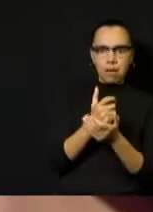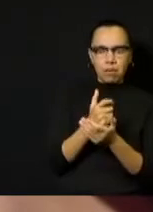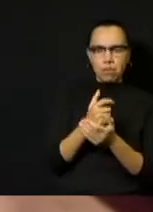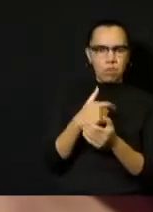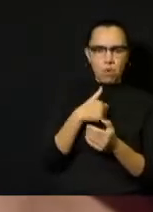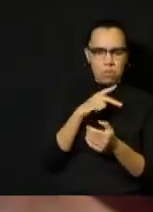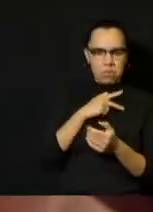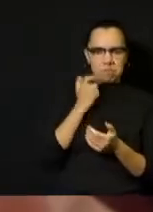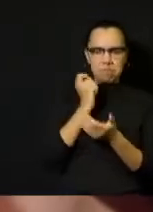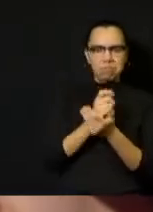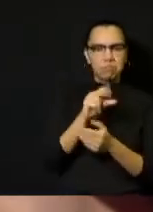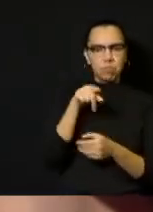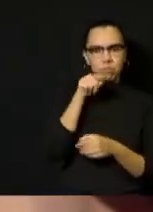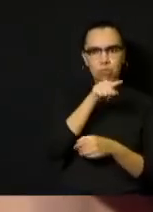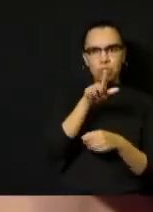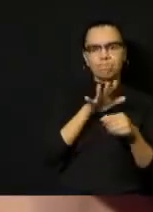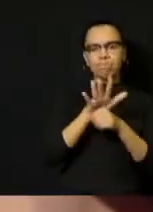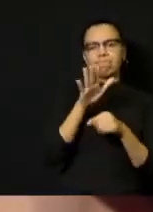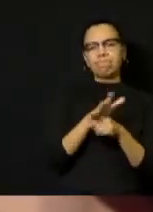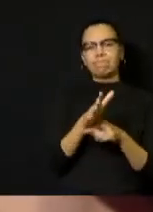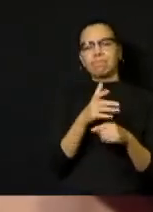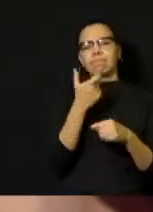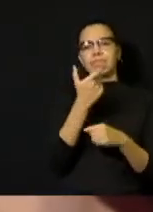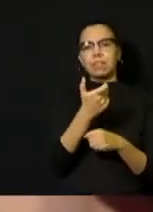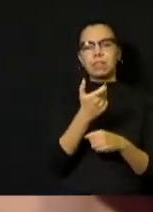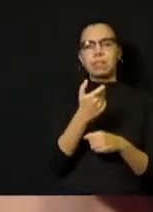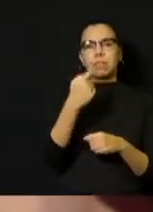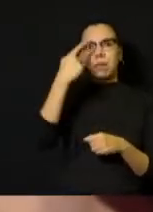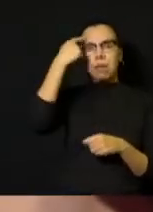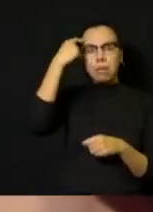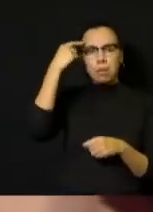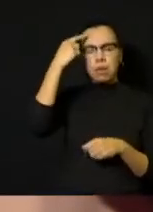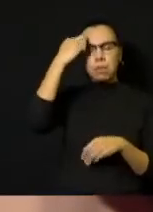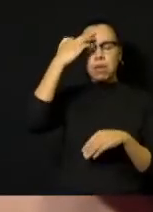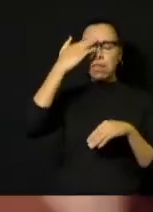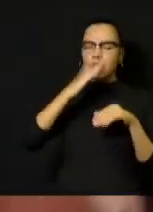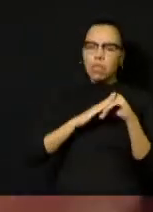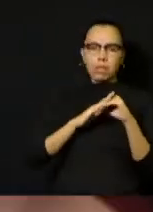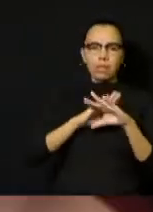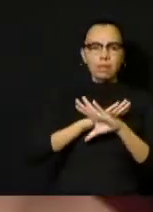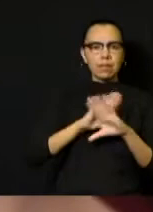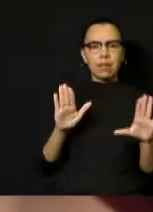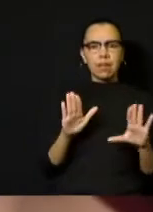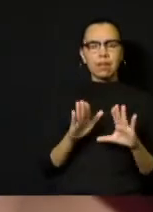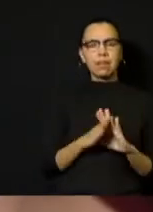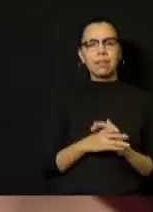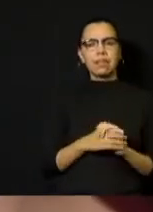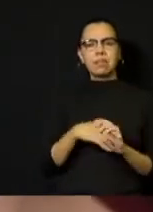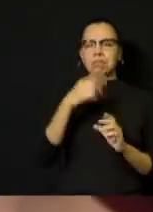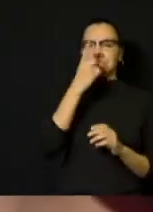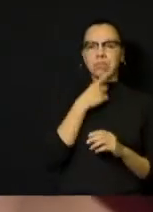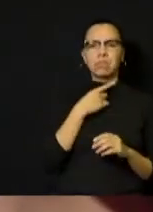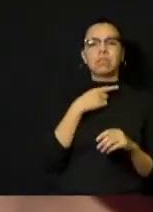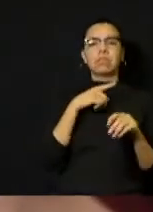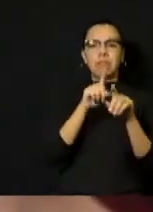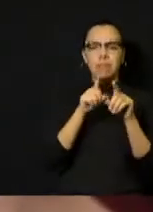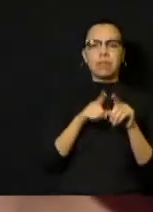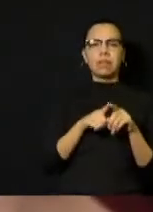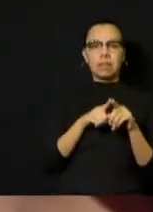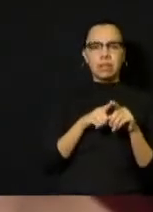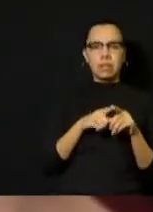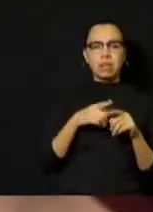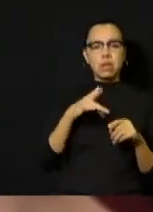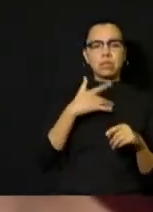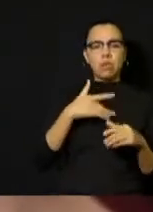OmniLife or me. Those words were key for me. He also told